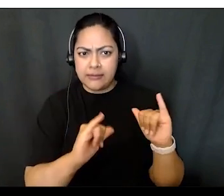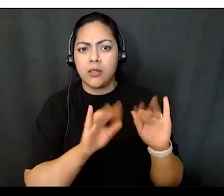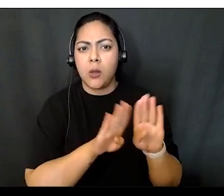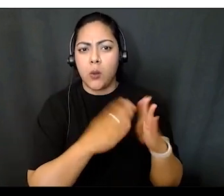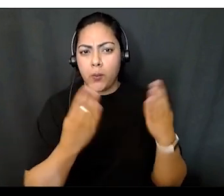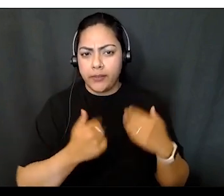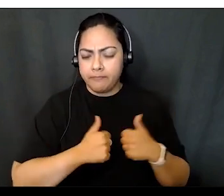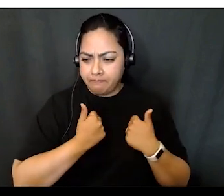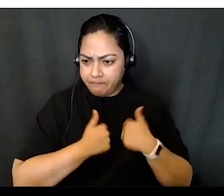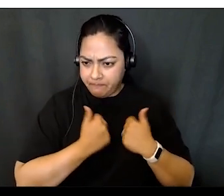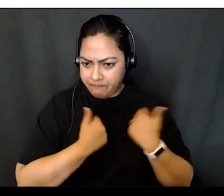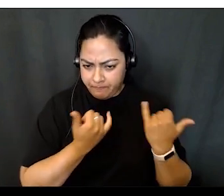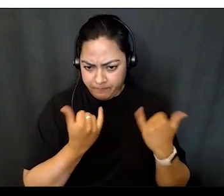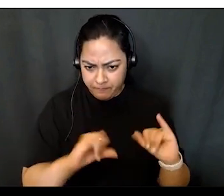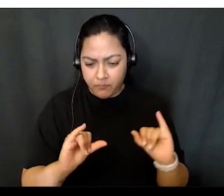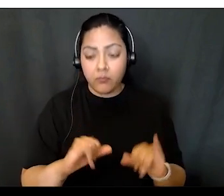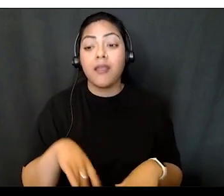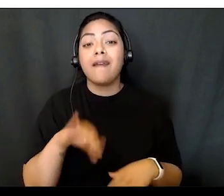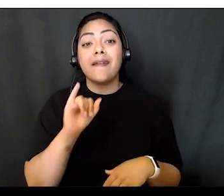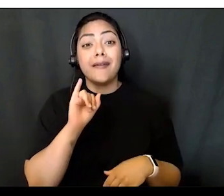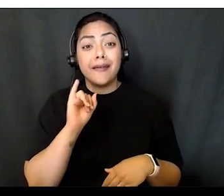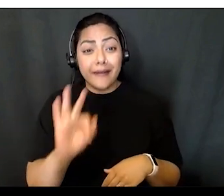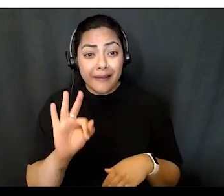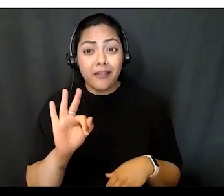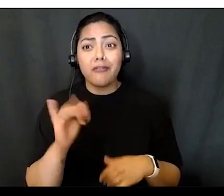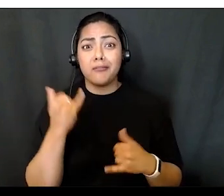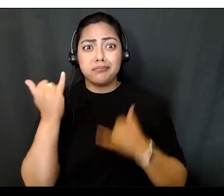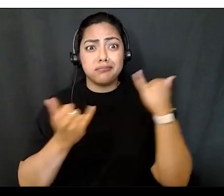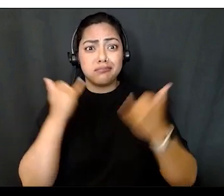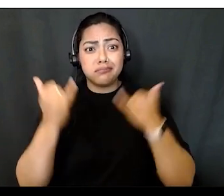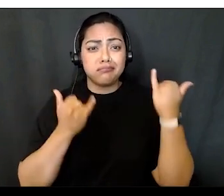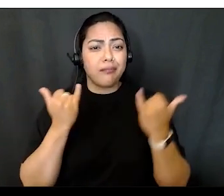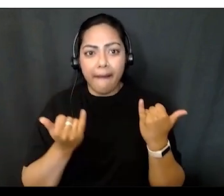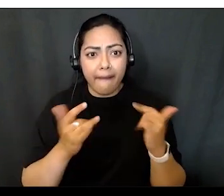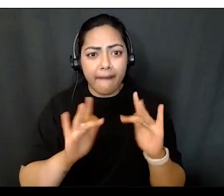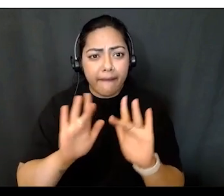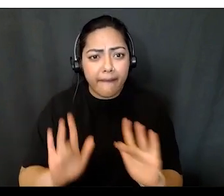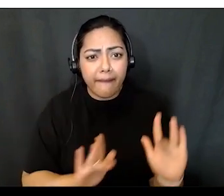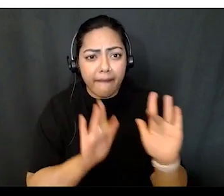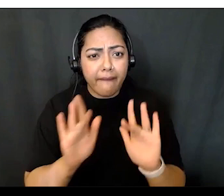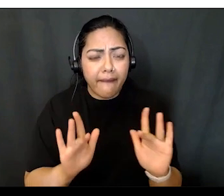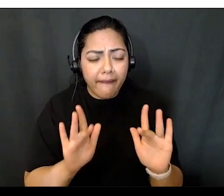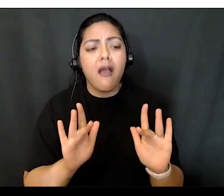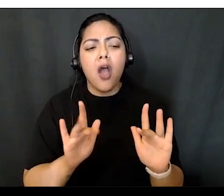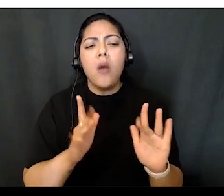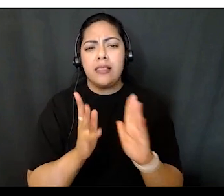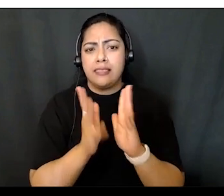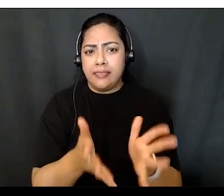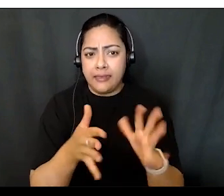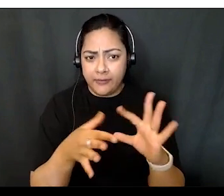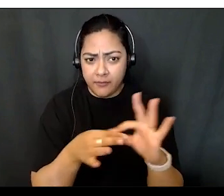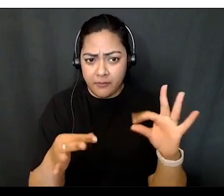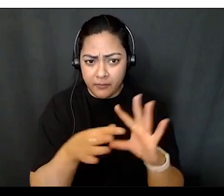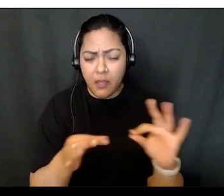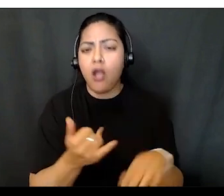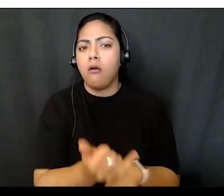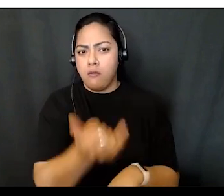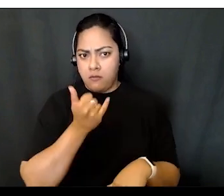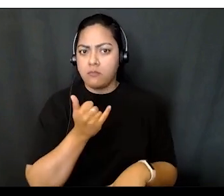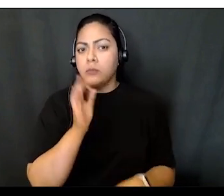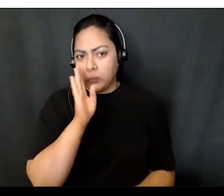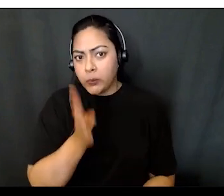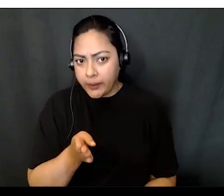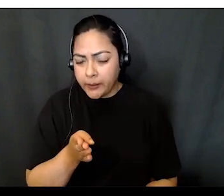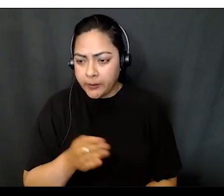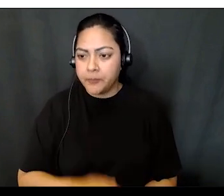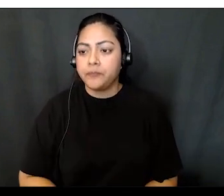will be returned from a private number. We will periodically reshare this number throughout